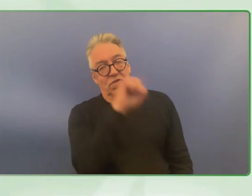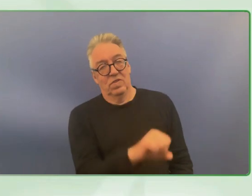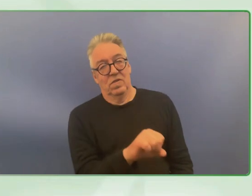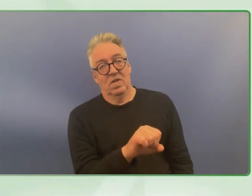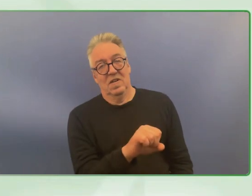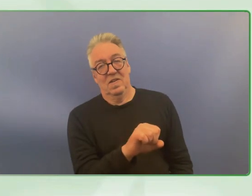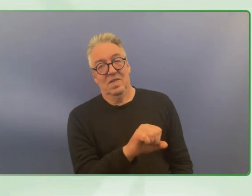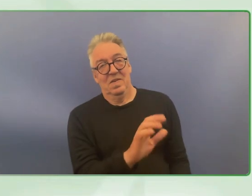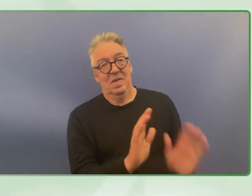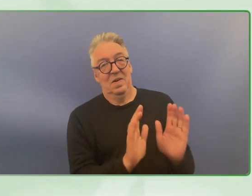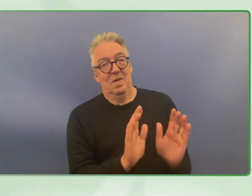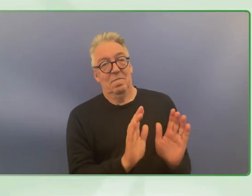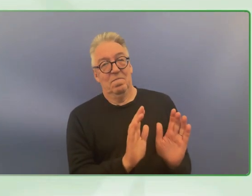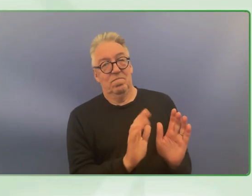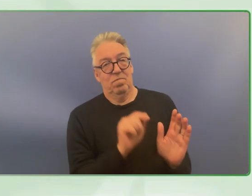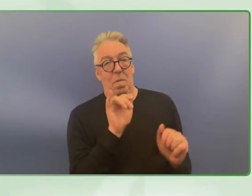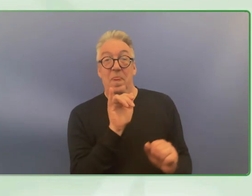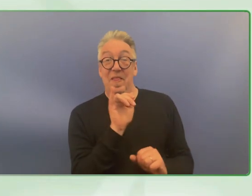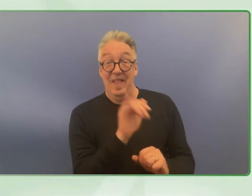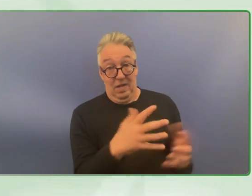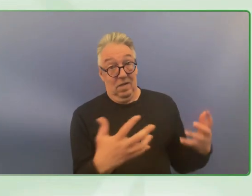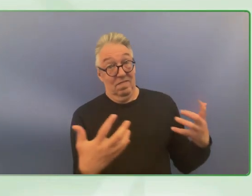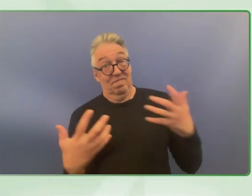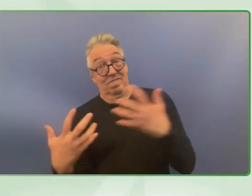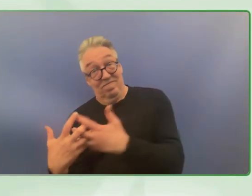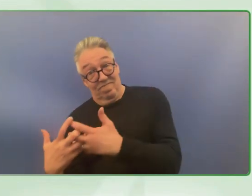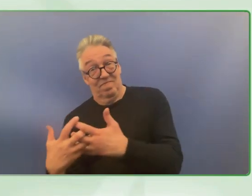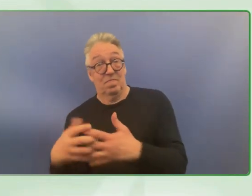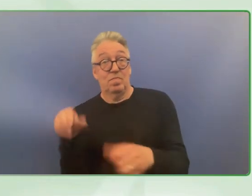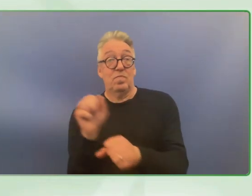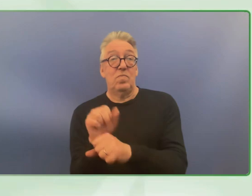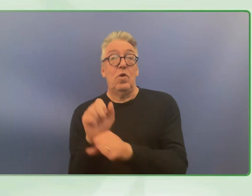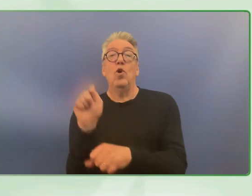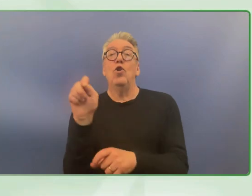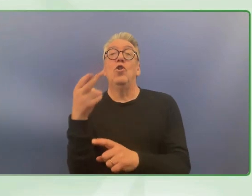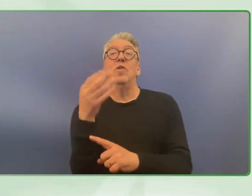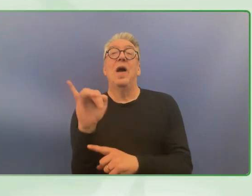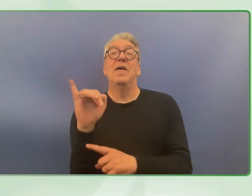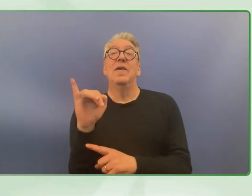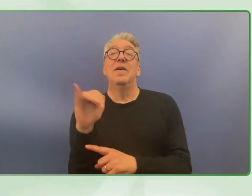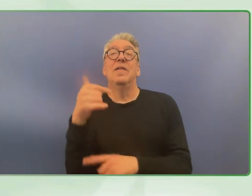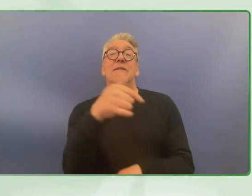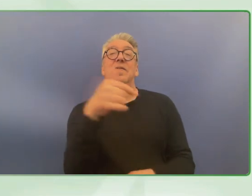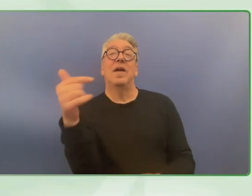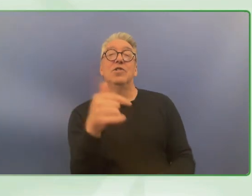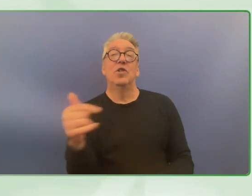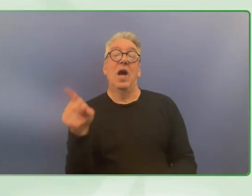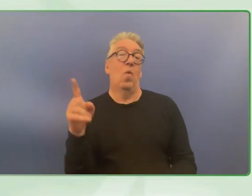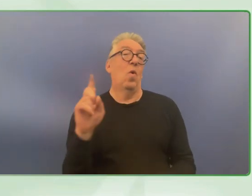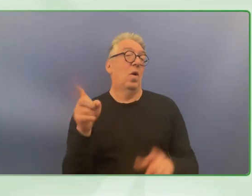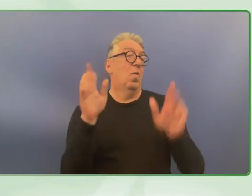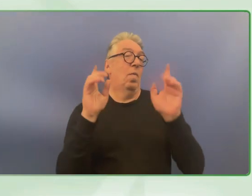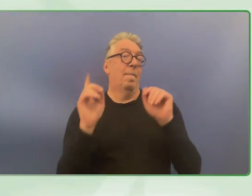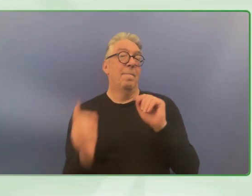of TAI in Tanzania. And I have next to me one of the most amazing humans I've ever met in my entire